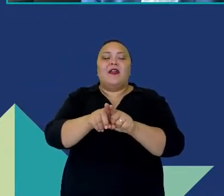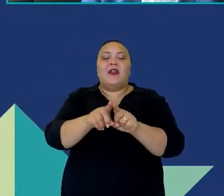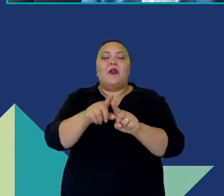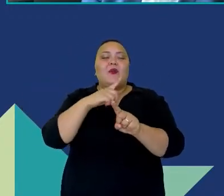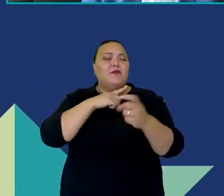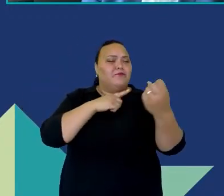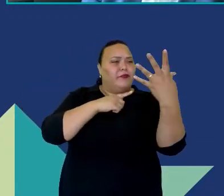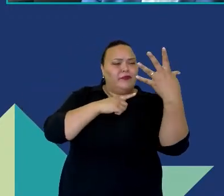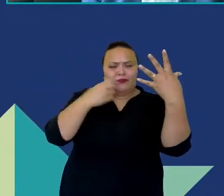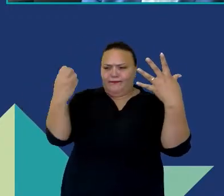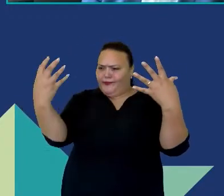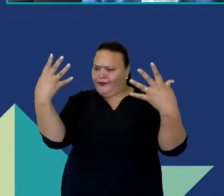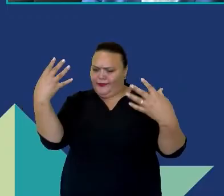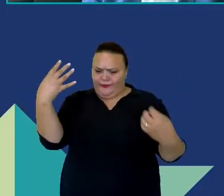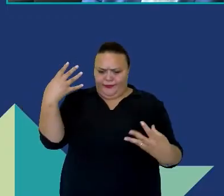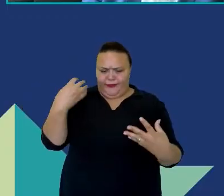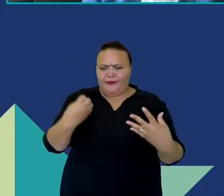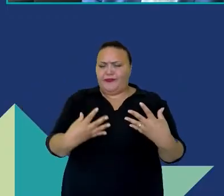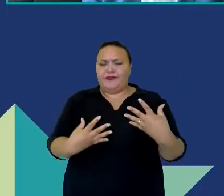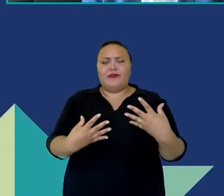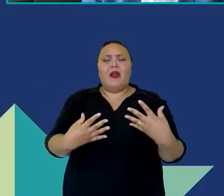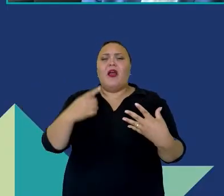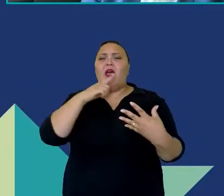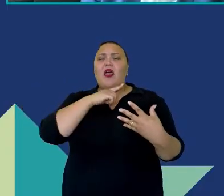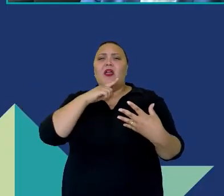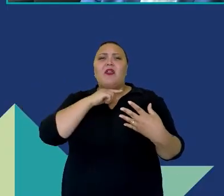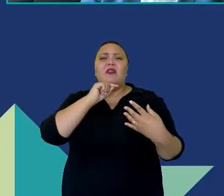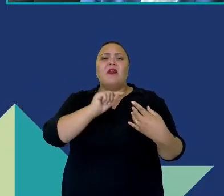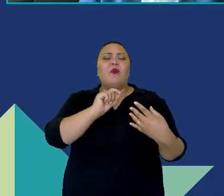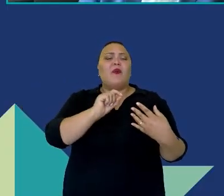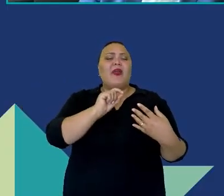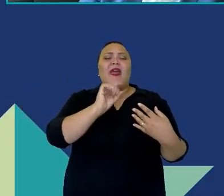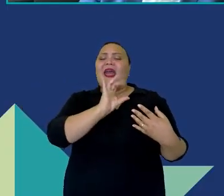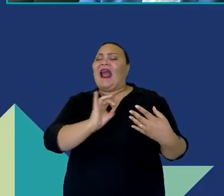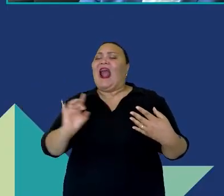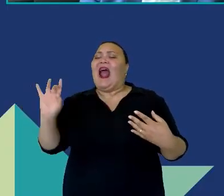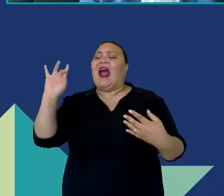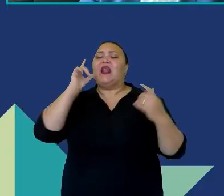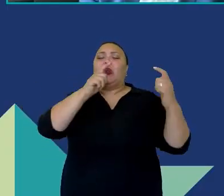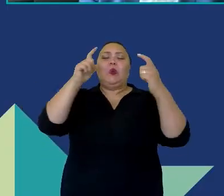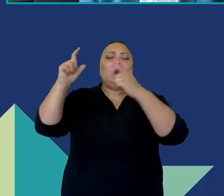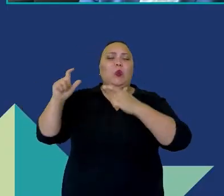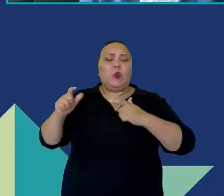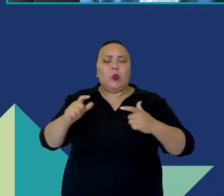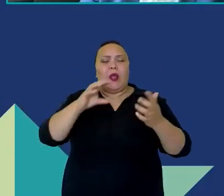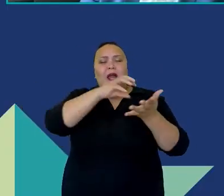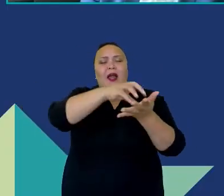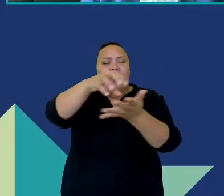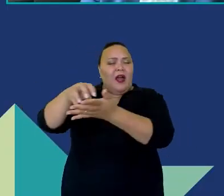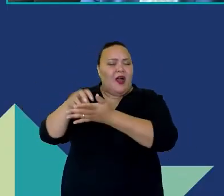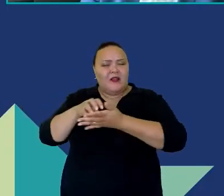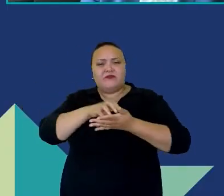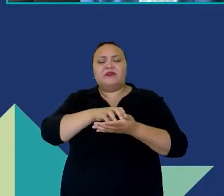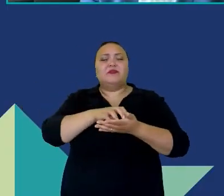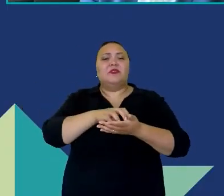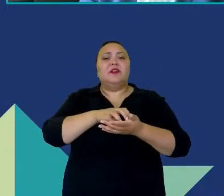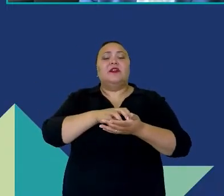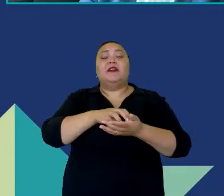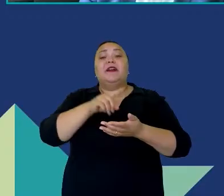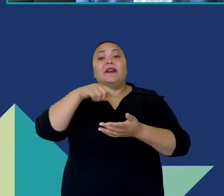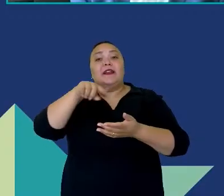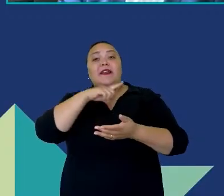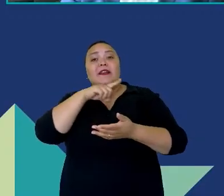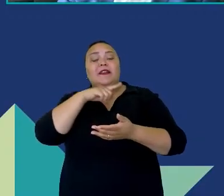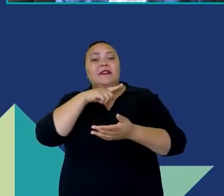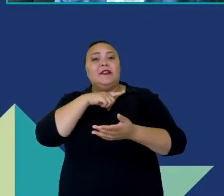each tailings facility. This is Sobejeria is one, Piquenes is another one. And then they have trends for, I'm just